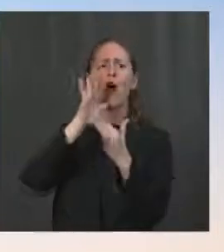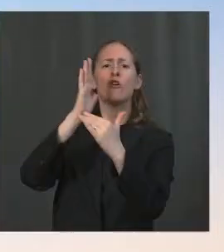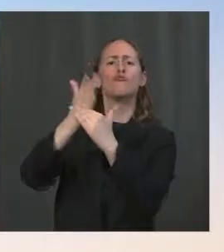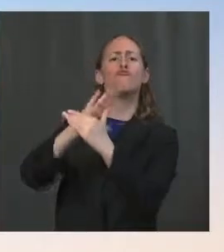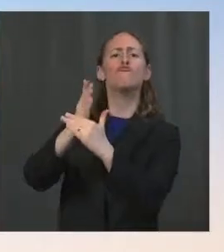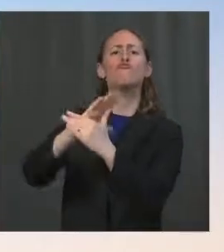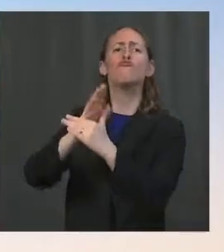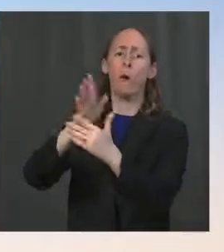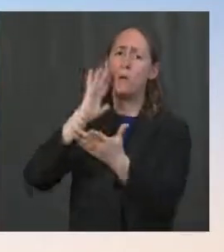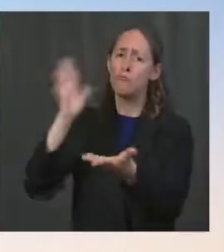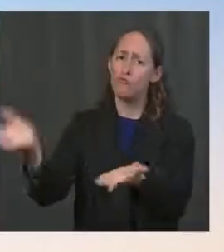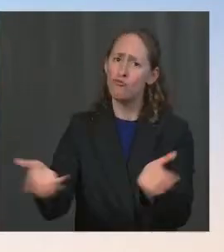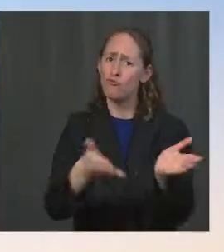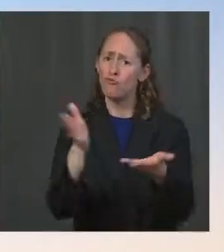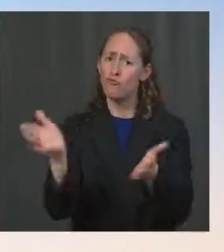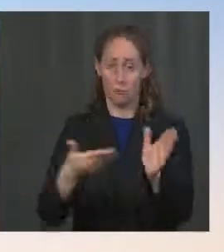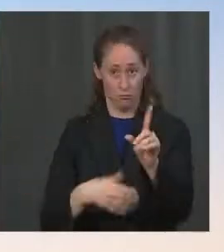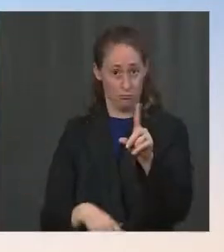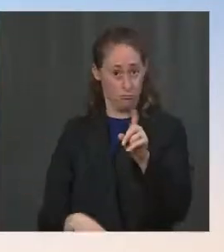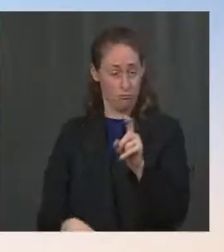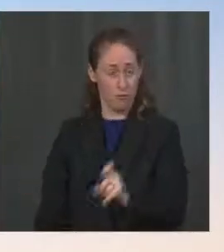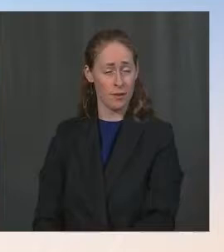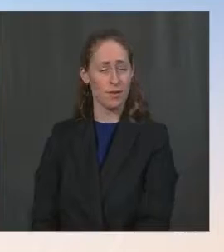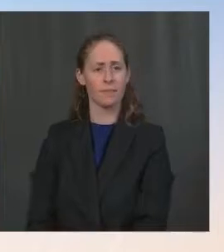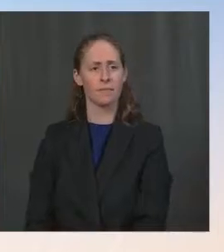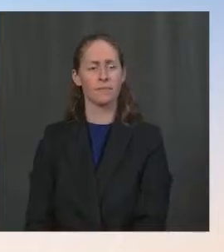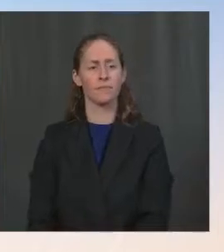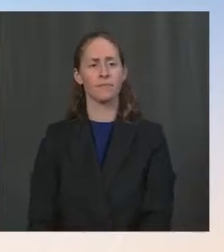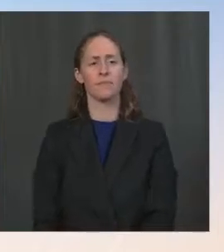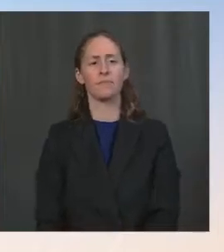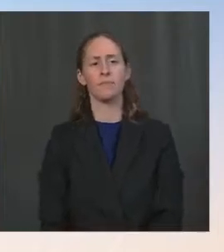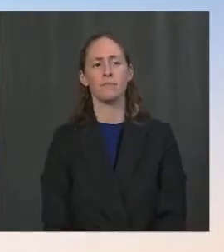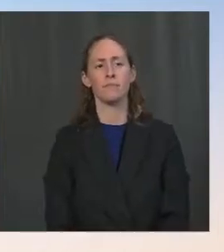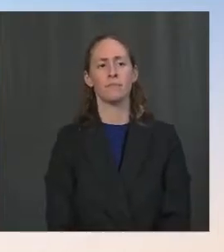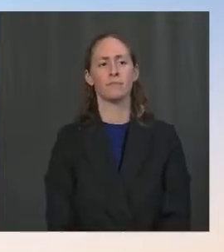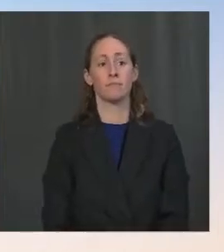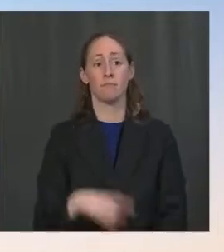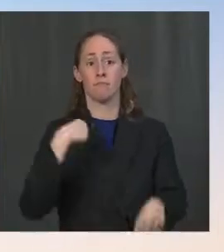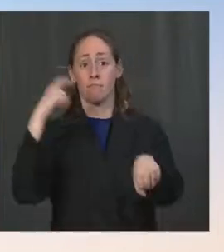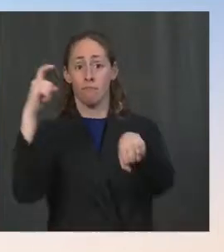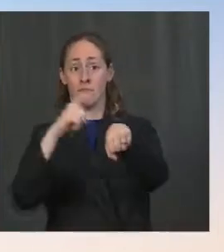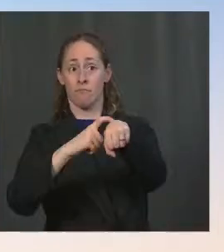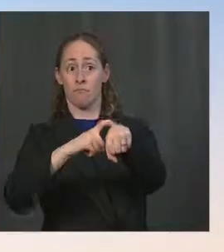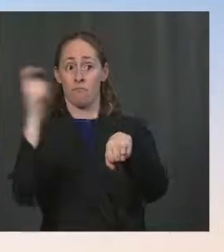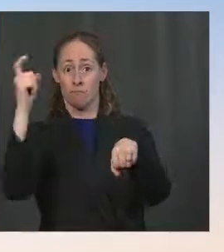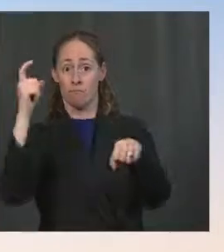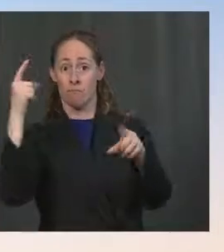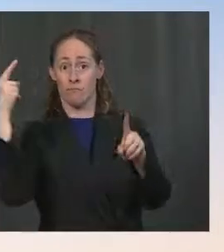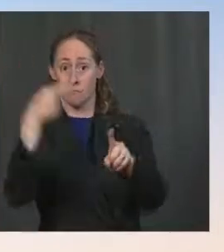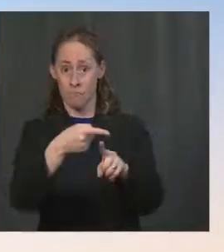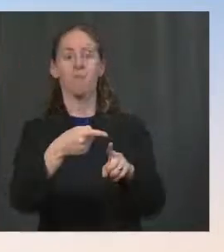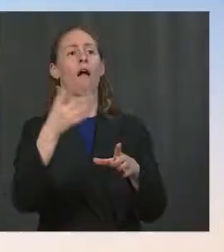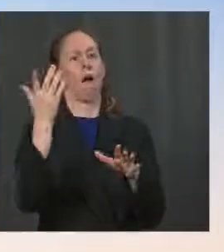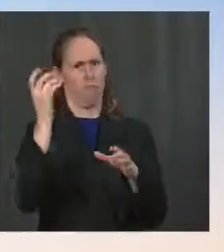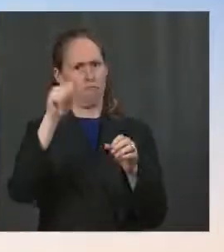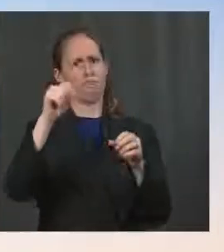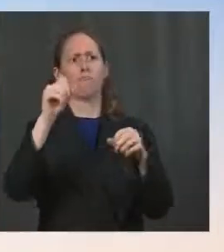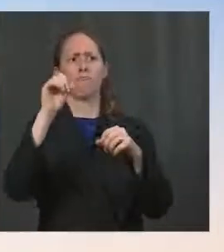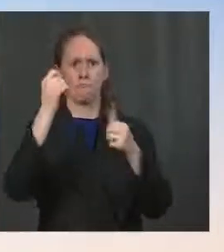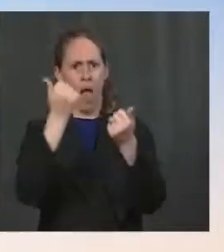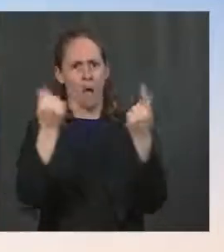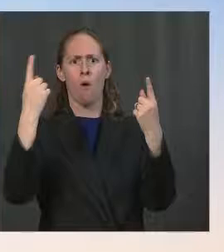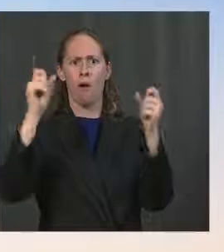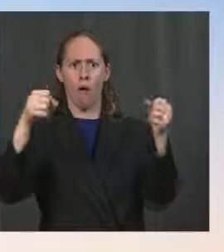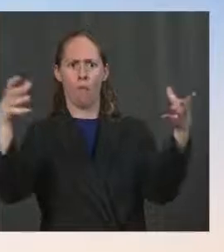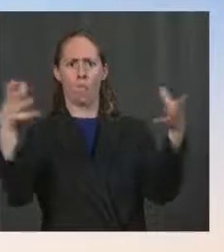Well, first, yes, we did use meeting at locations to get others evacuated as well. I'll let the State Department, Defense Department go into